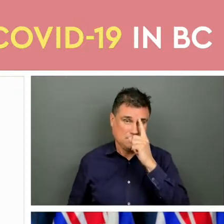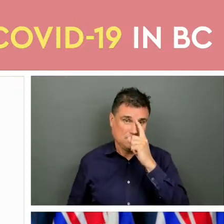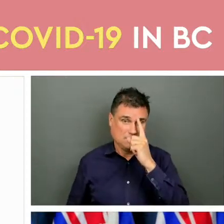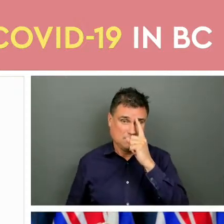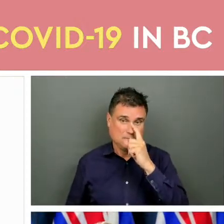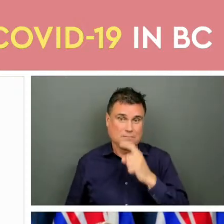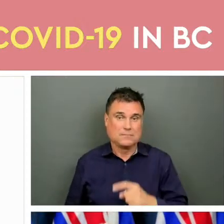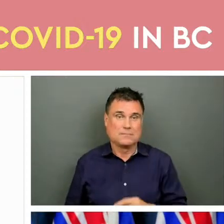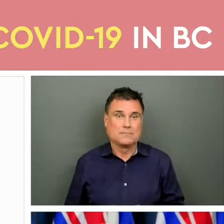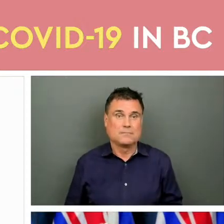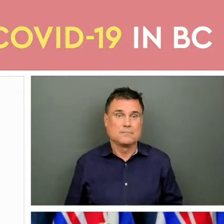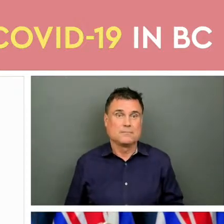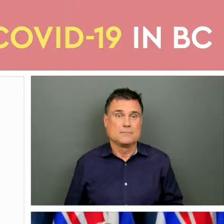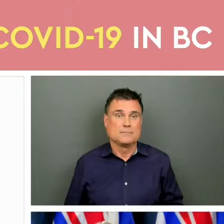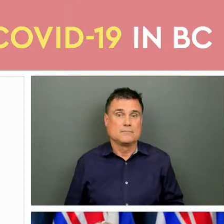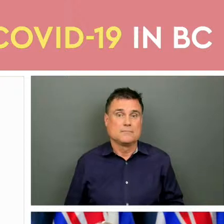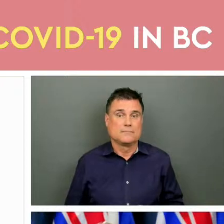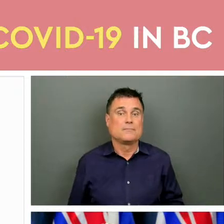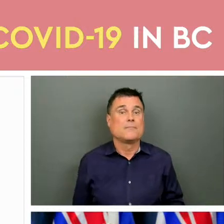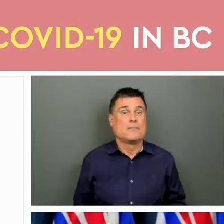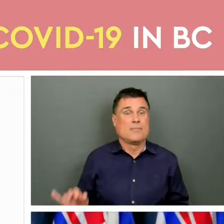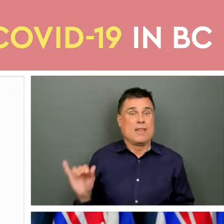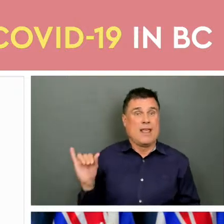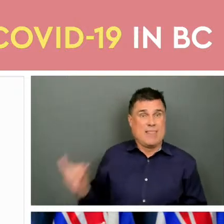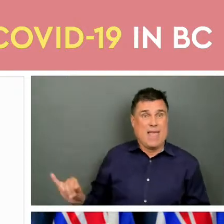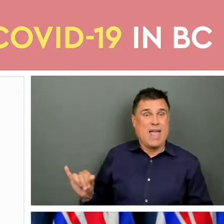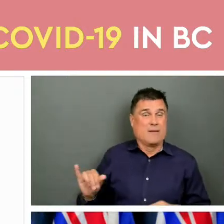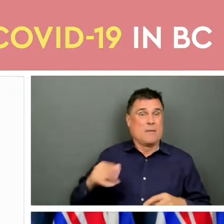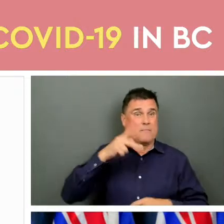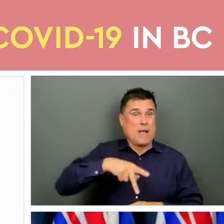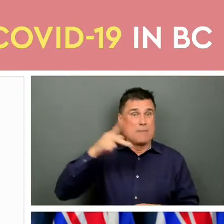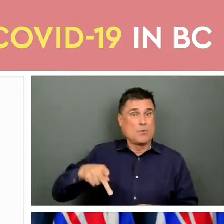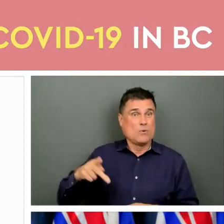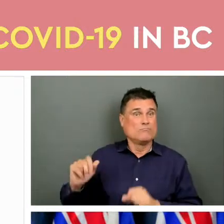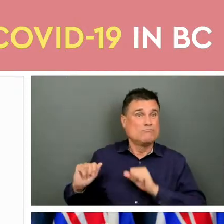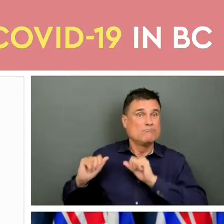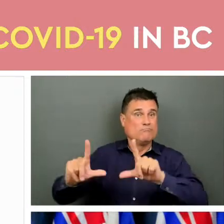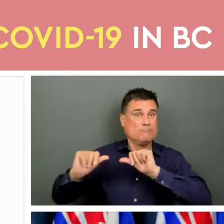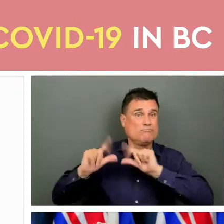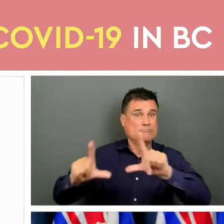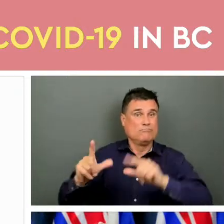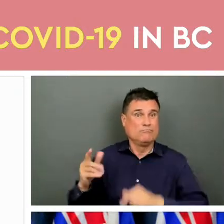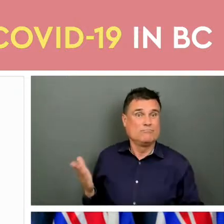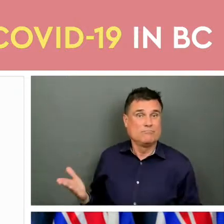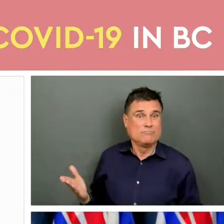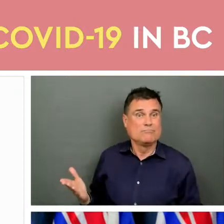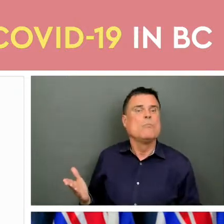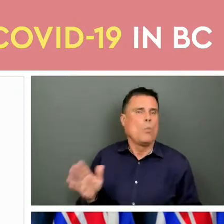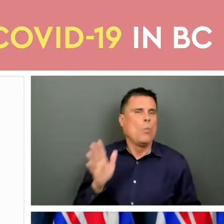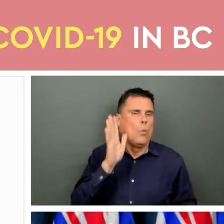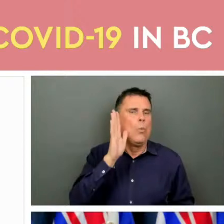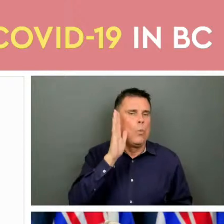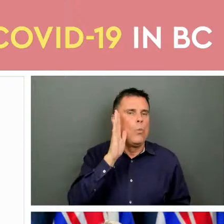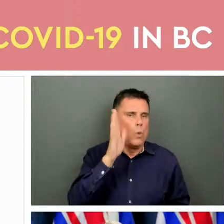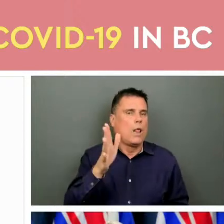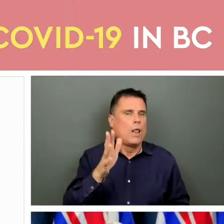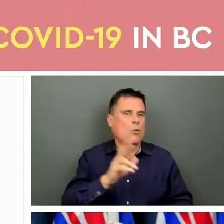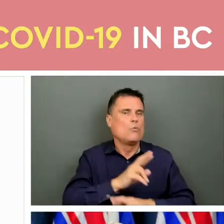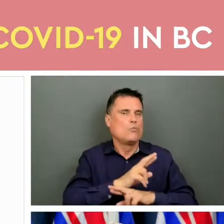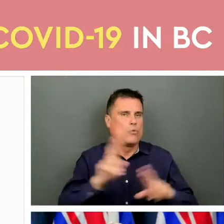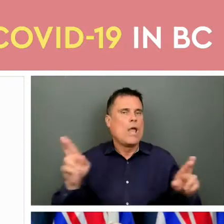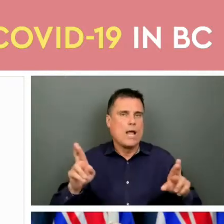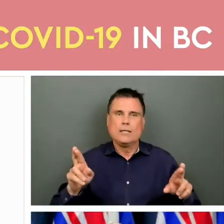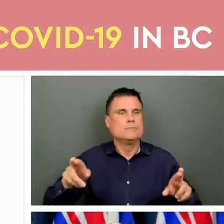As this presentation shows us, we will be in a good position to continue safely moving forward with